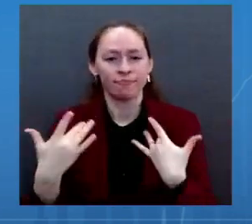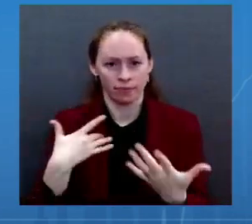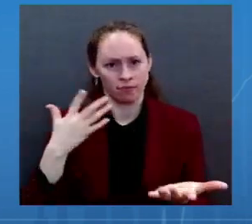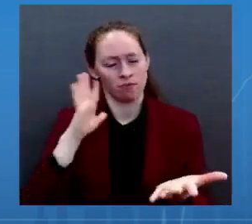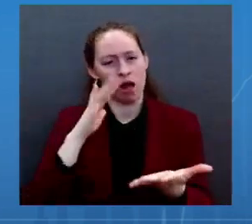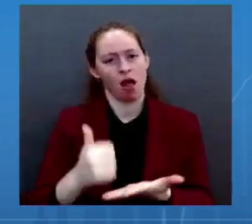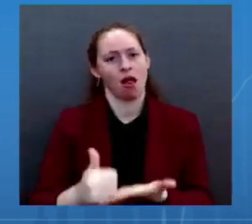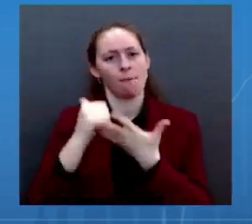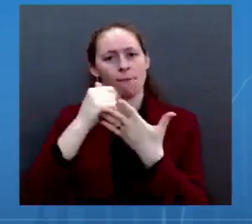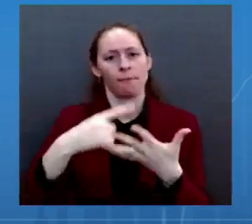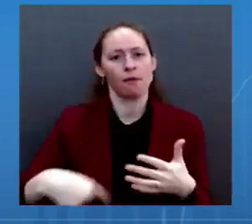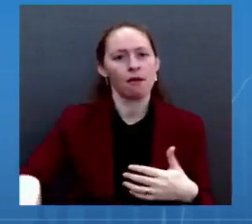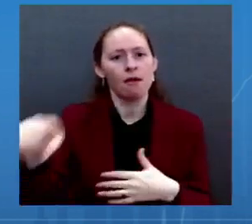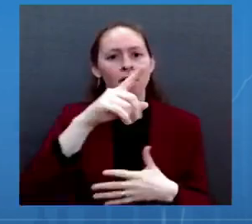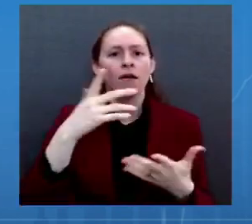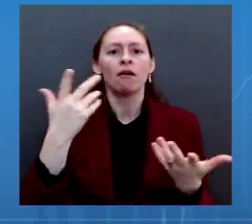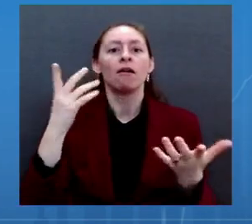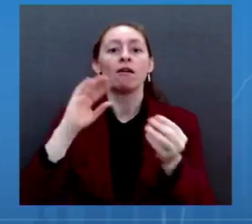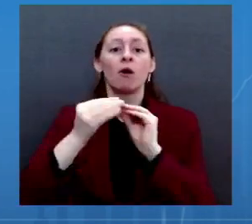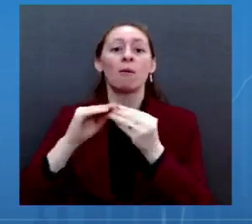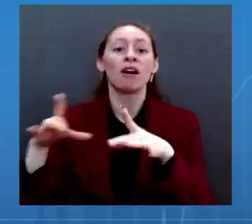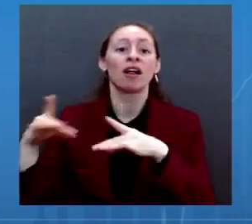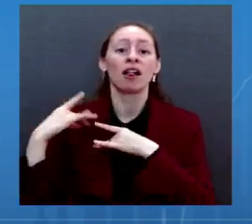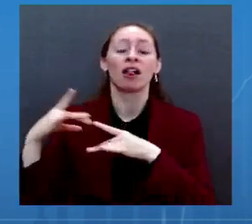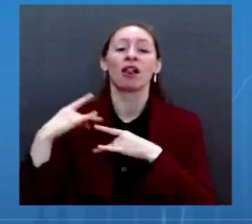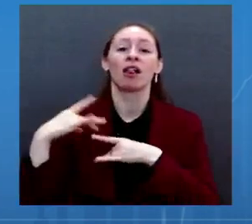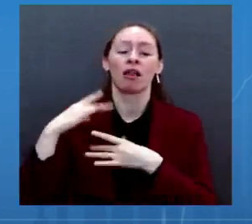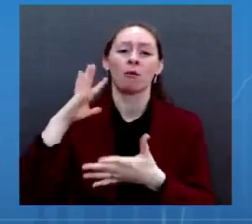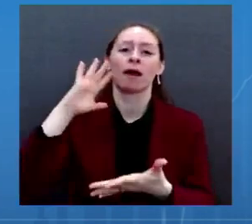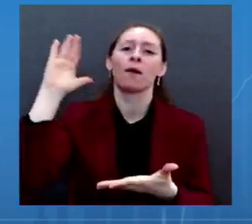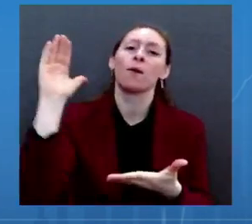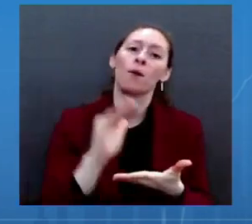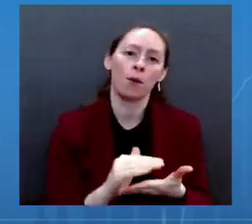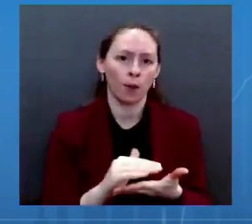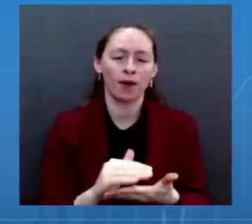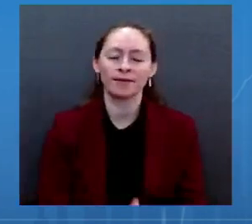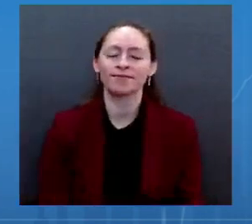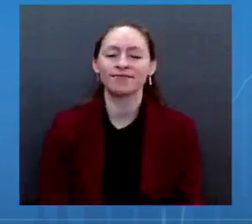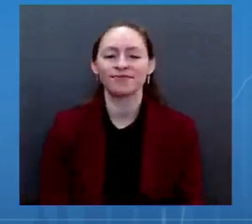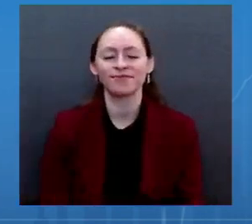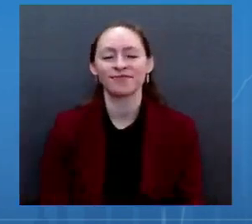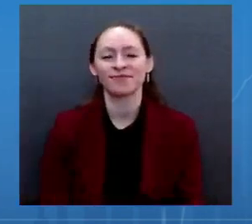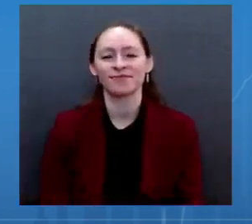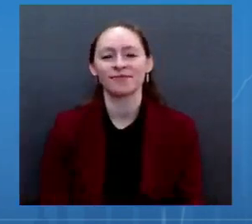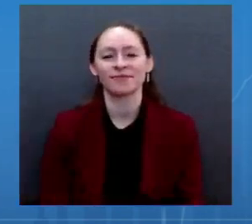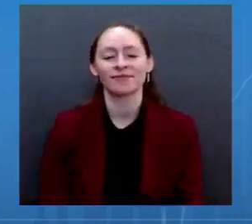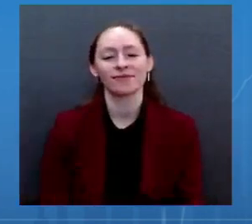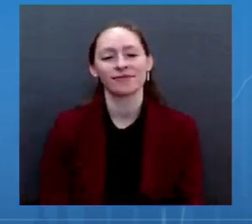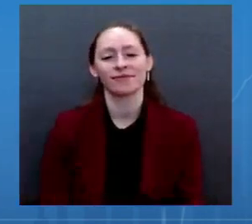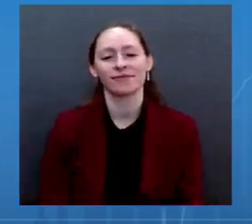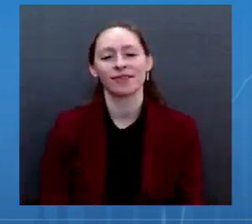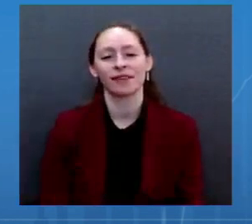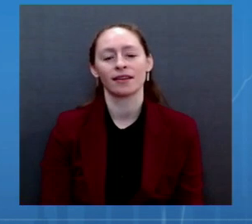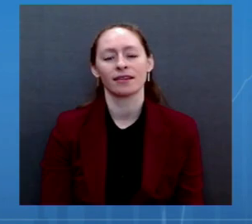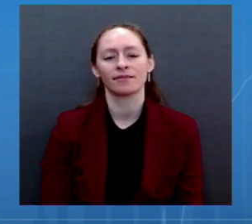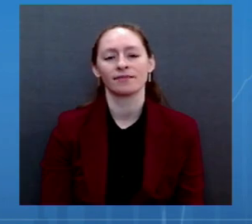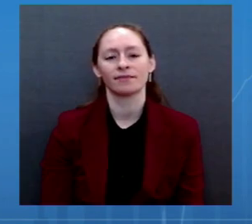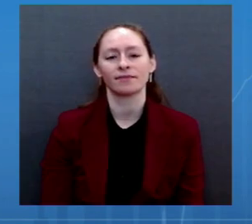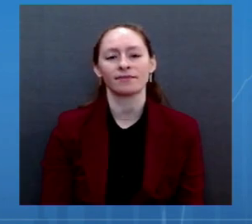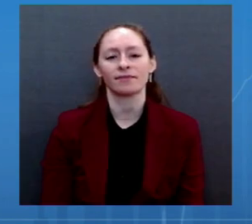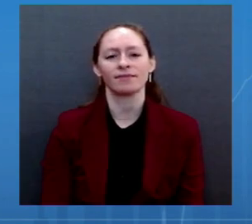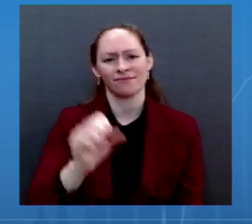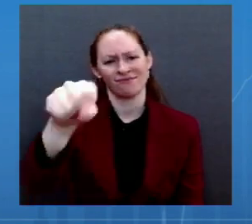Bottom line, we have the tools we need to manage this surge in Omicron cases. With that, I'll turn it over to Dr. Wolinski. Dr.